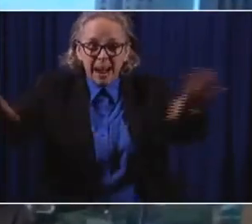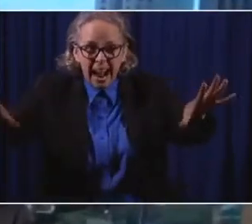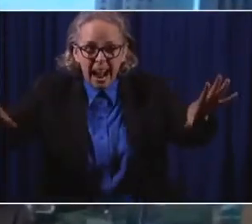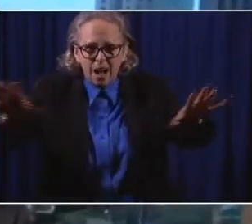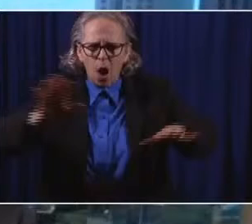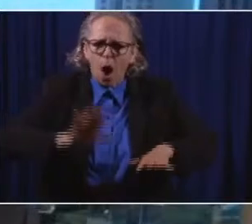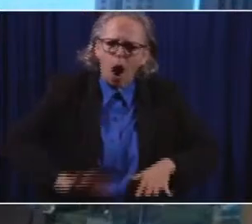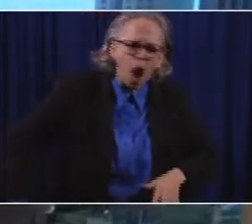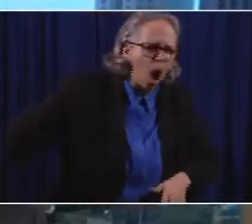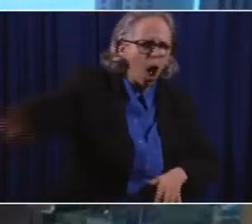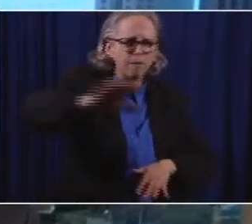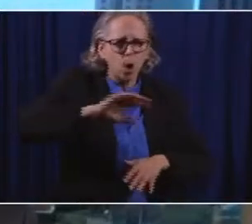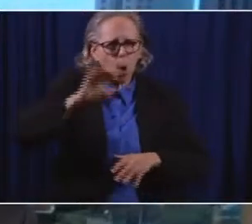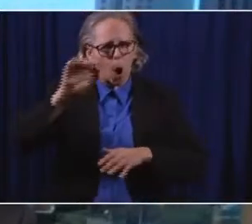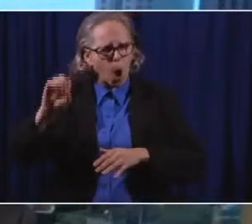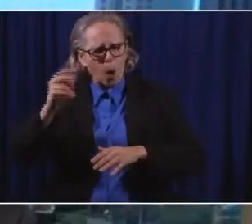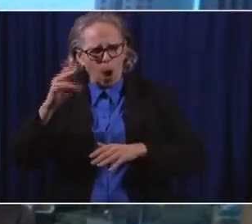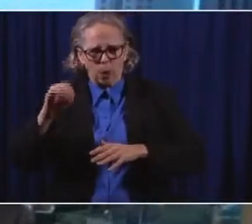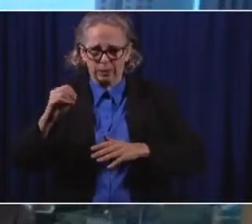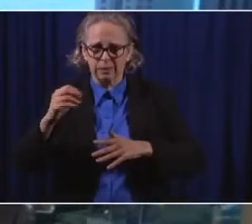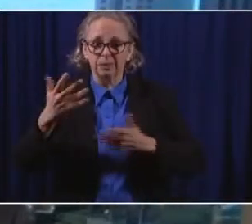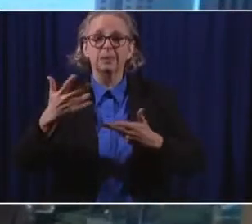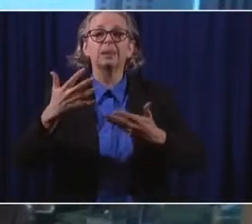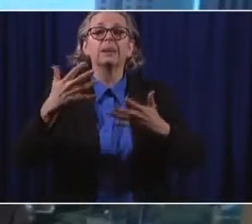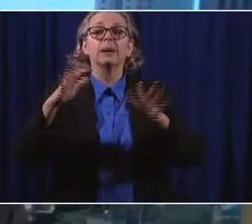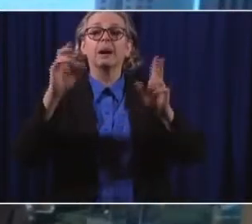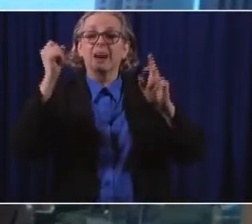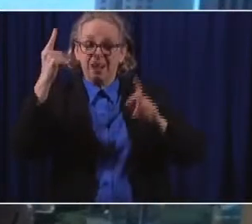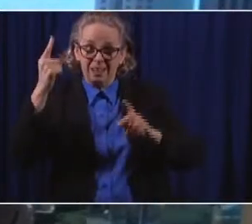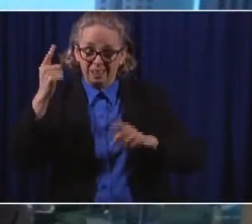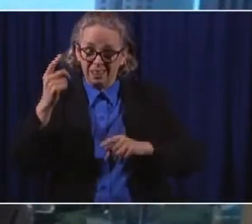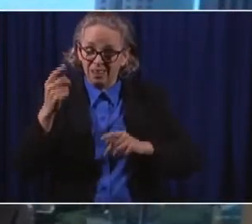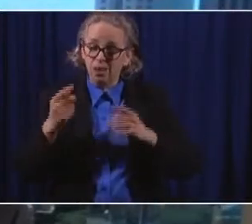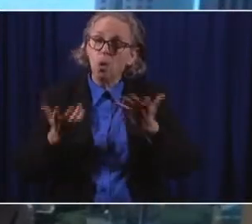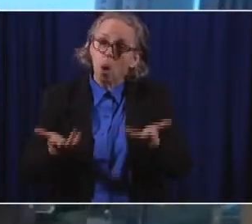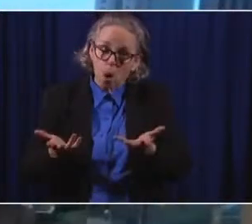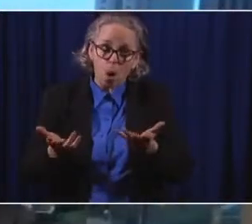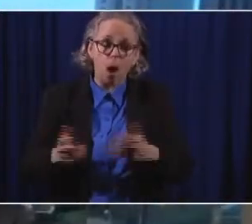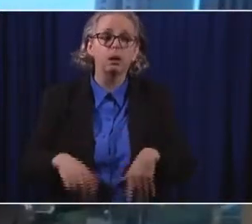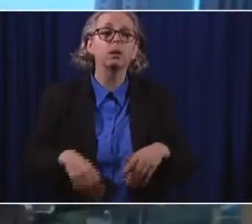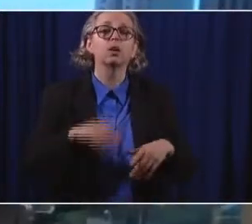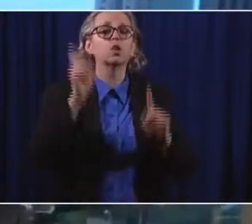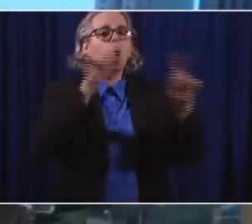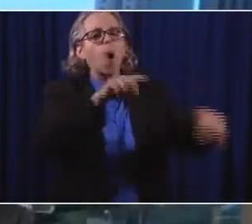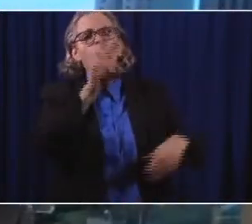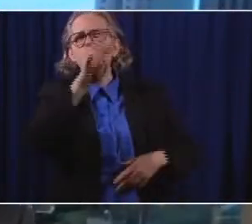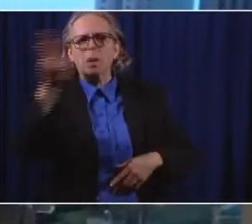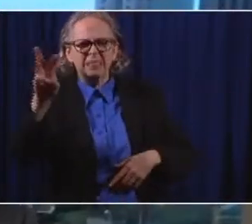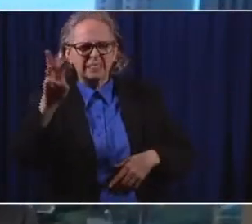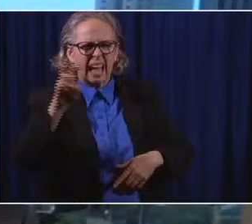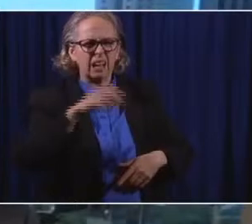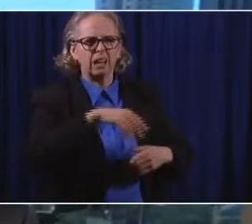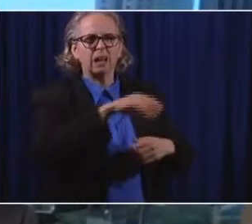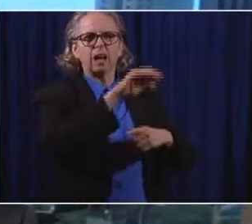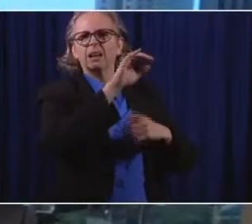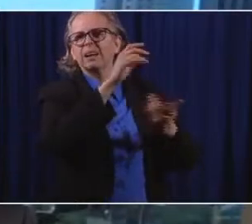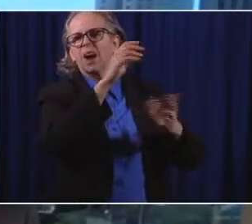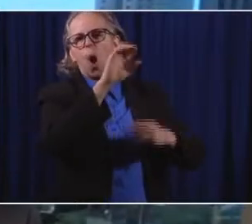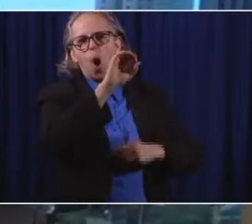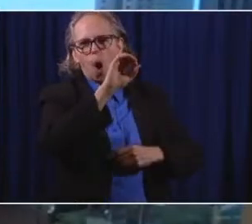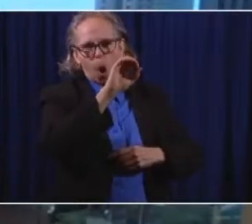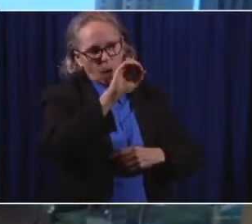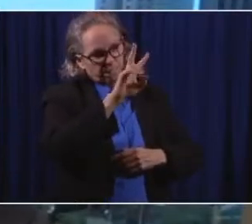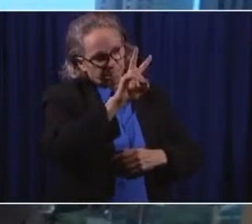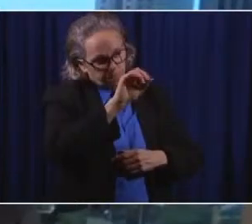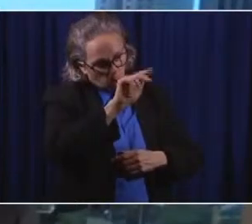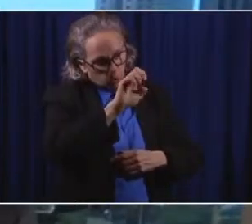have it, you can go to voteohio.gov. And on that website, you can print the absentee ballot request form. Heck, if you don't have a printer, you can even make your